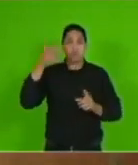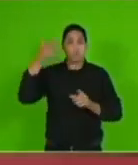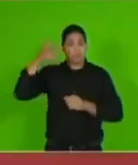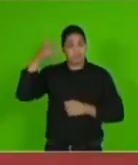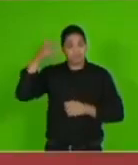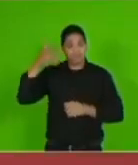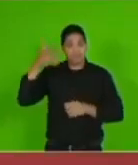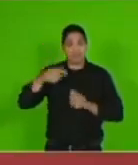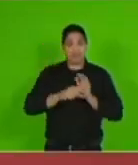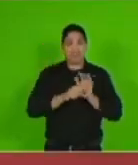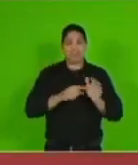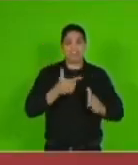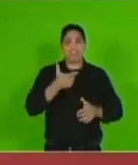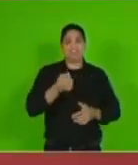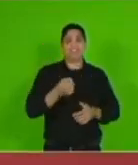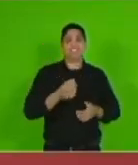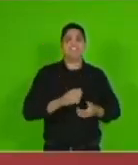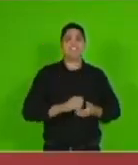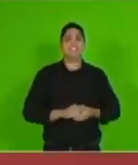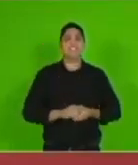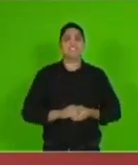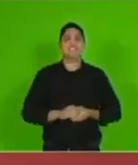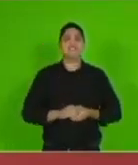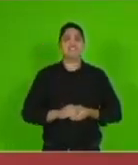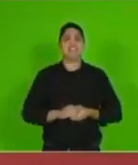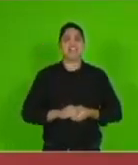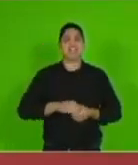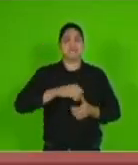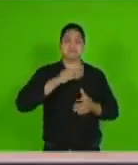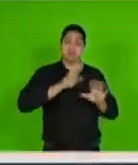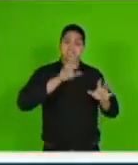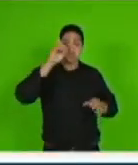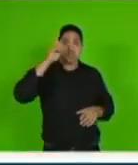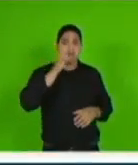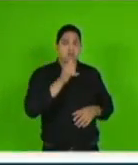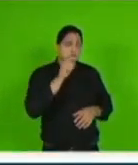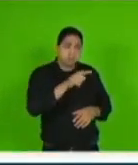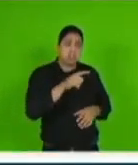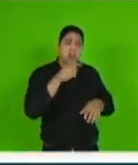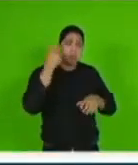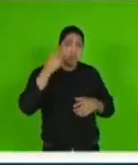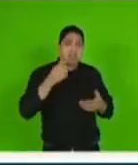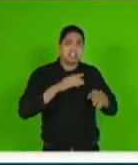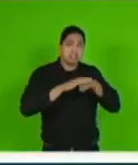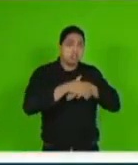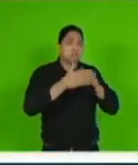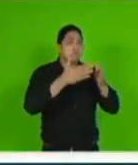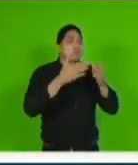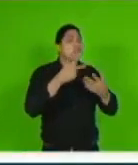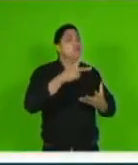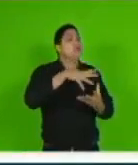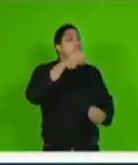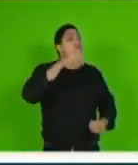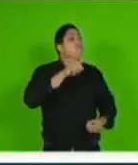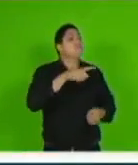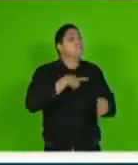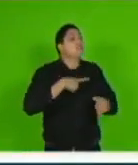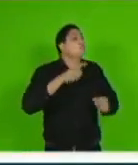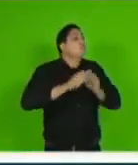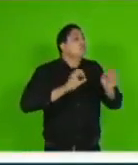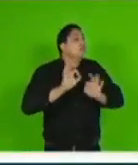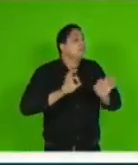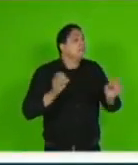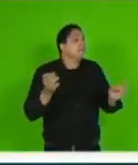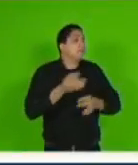the verse, has showed the verse, Luke chapter 12, verse 20. But God said to him, "Fool,